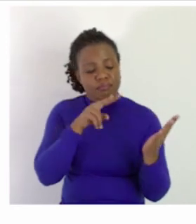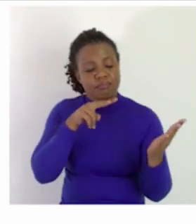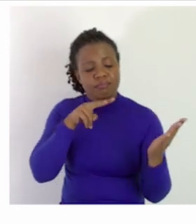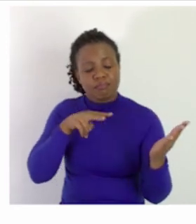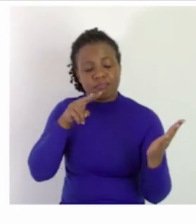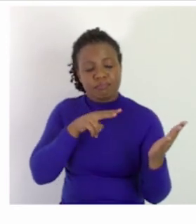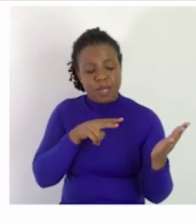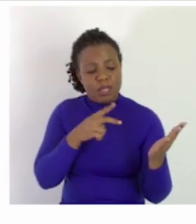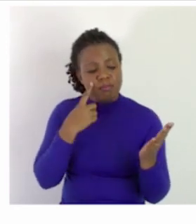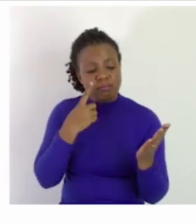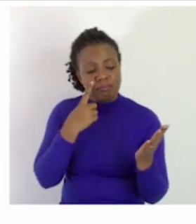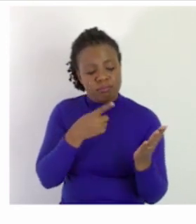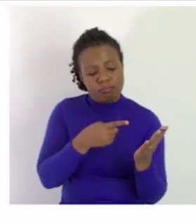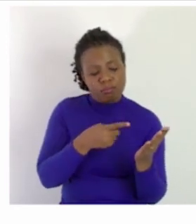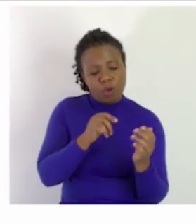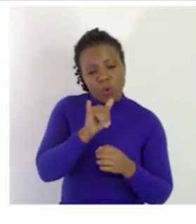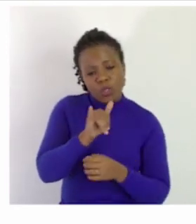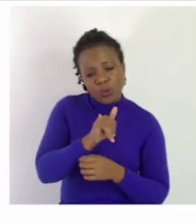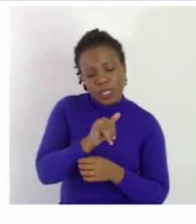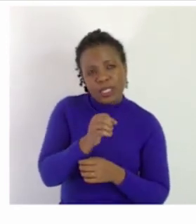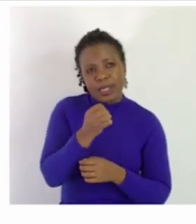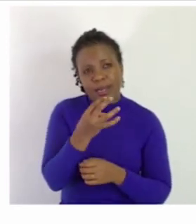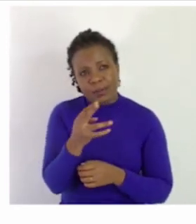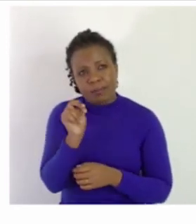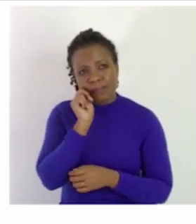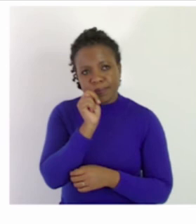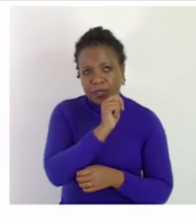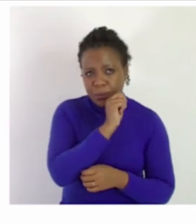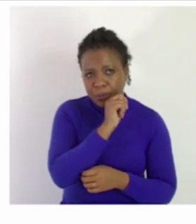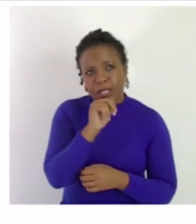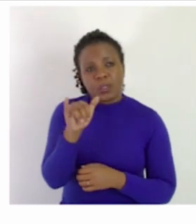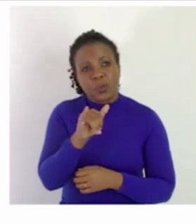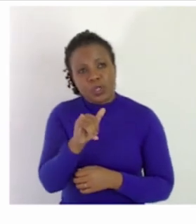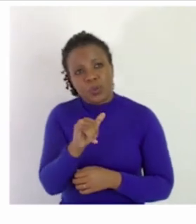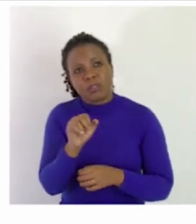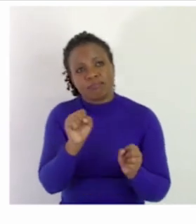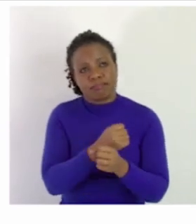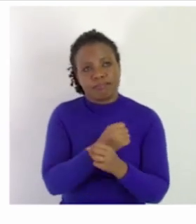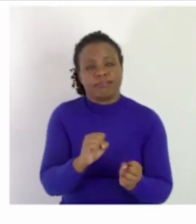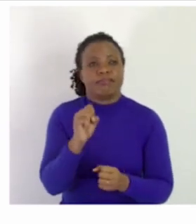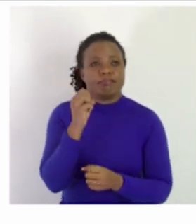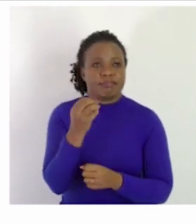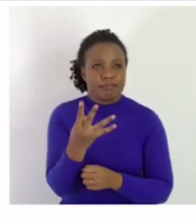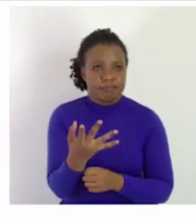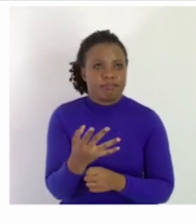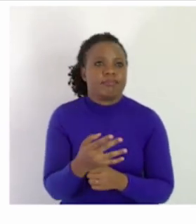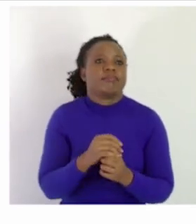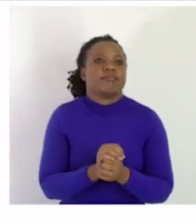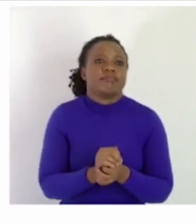the uncountable nouns and the countable nouns in that